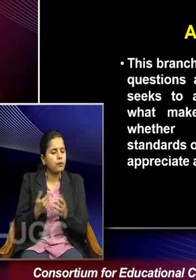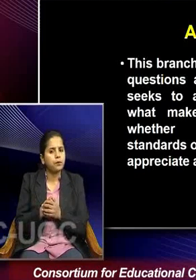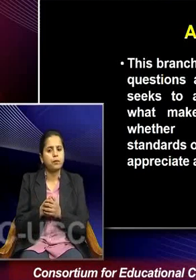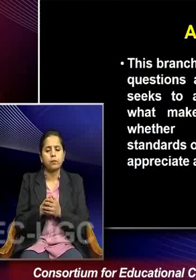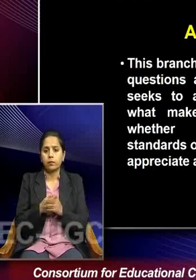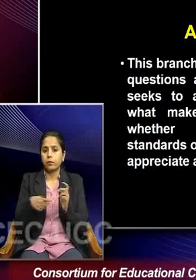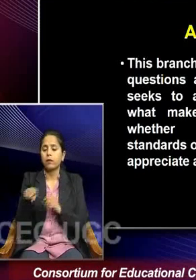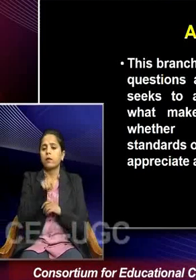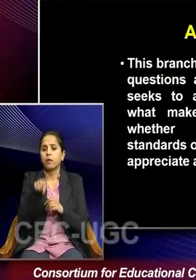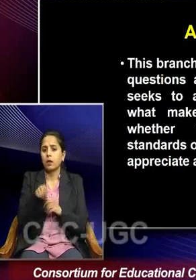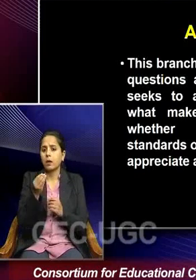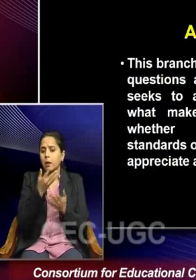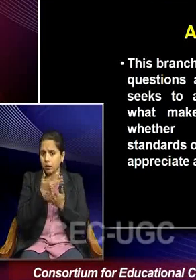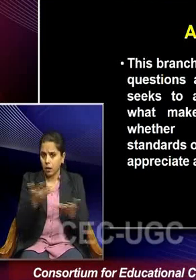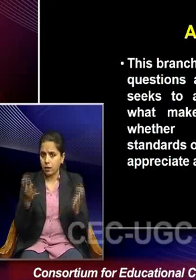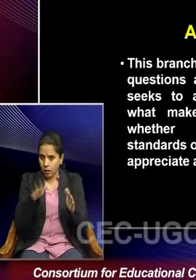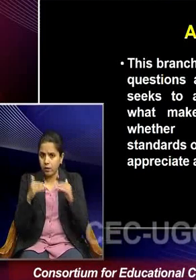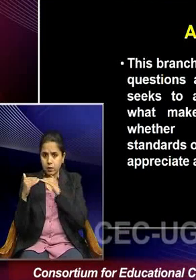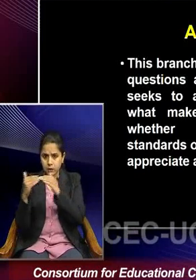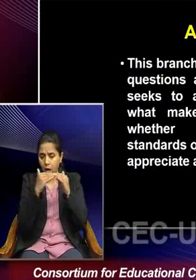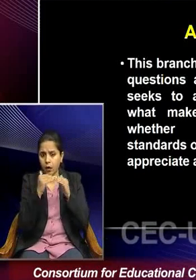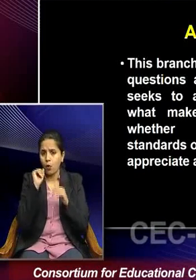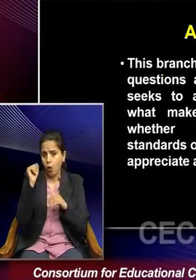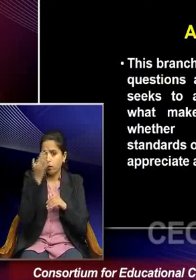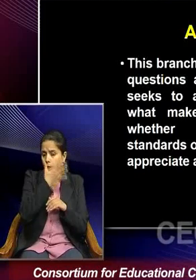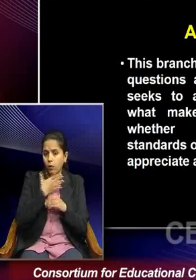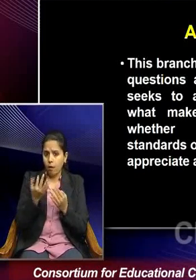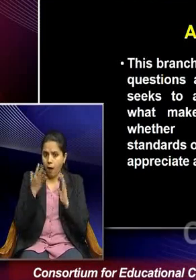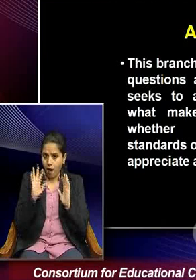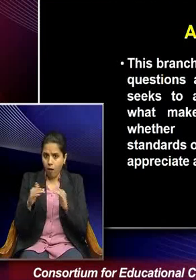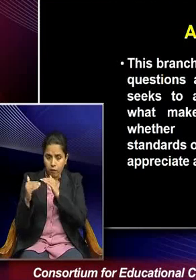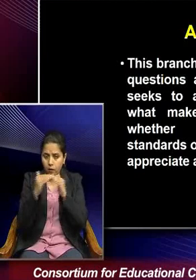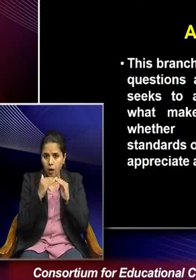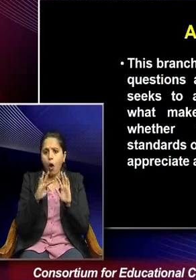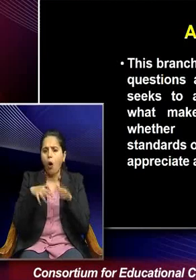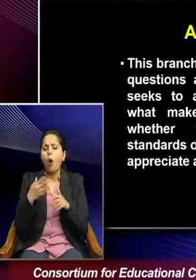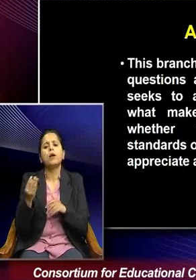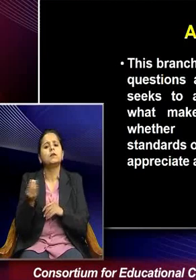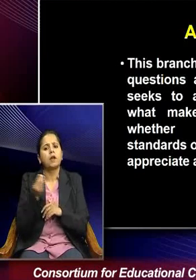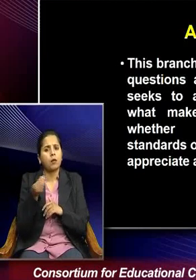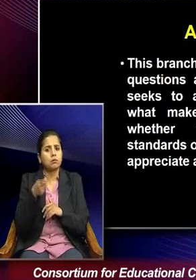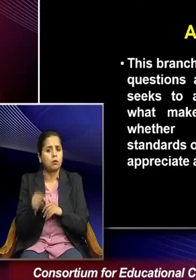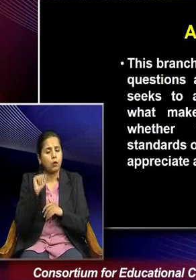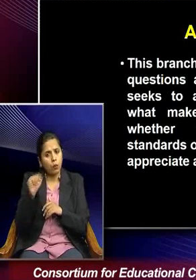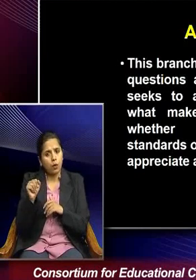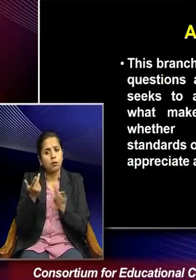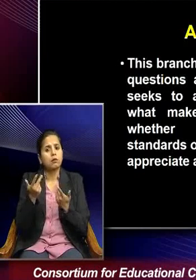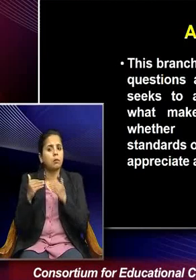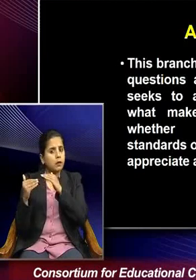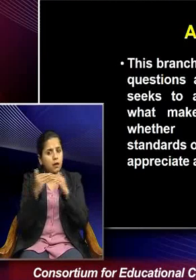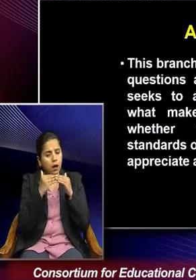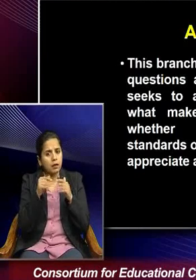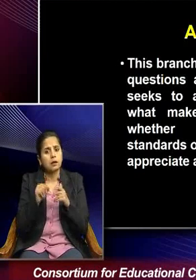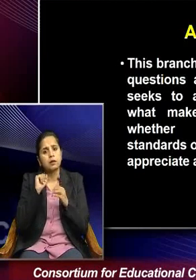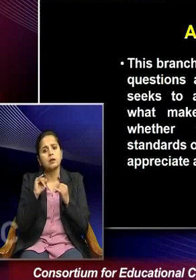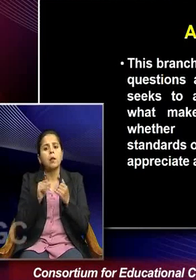whether there are objective standards of beauty or there are certain subjective standards for beauty on